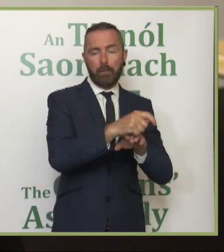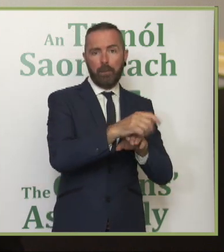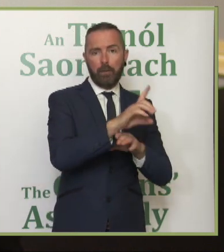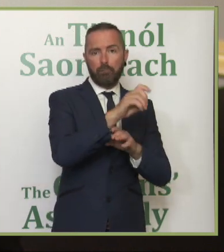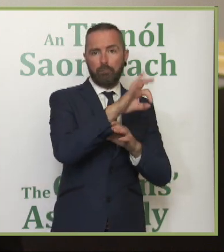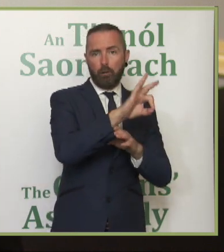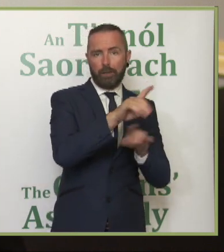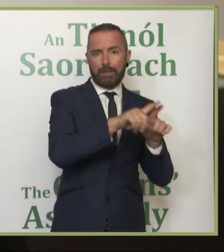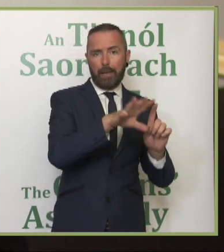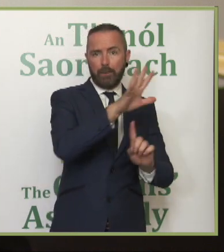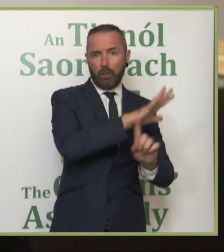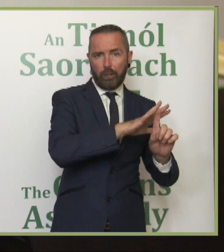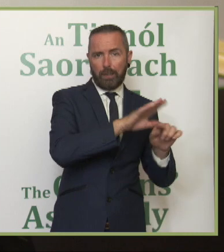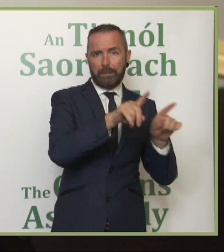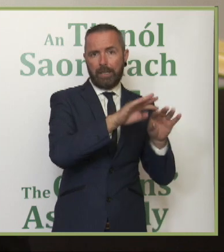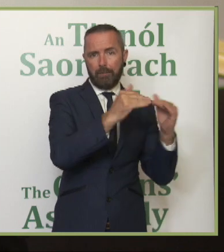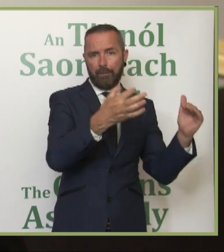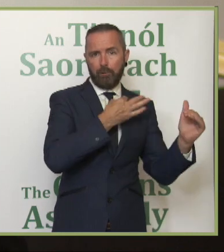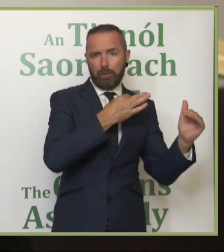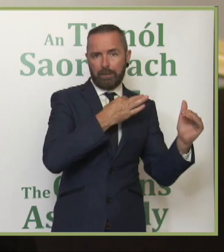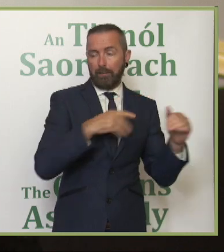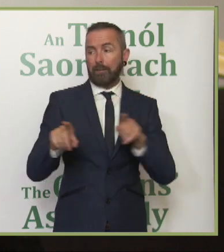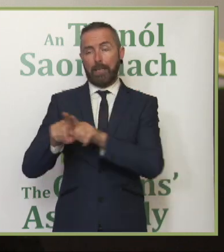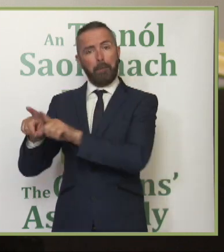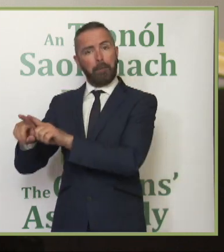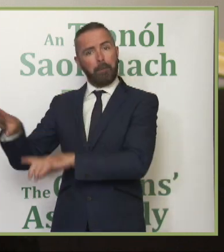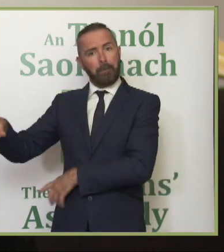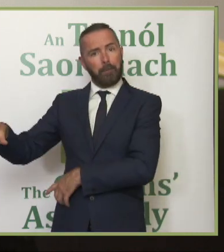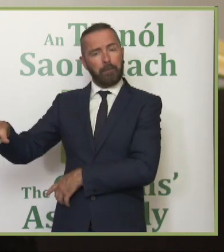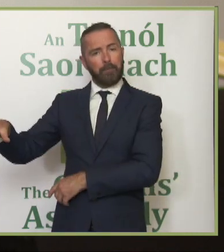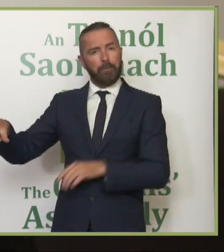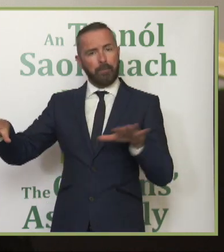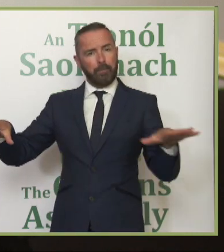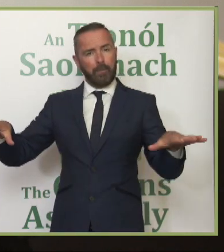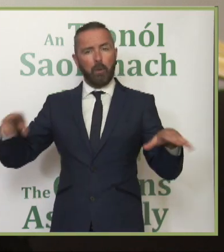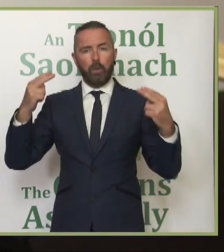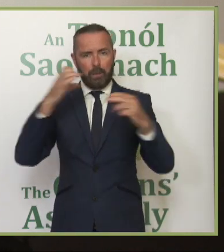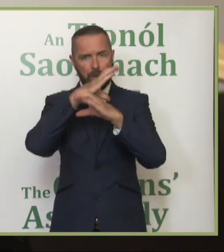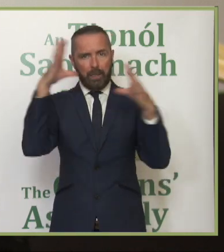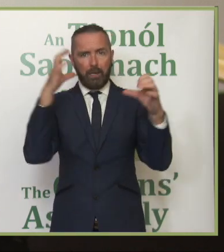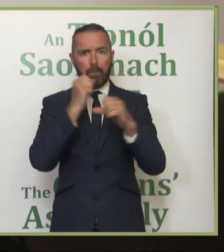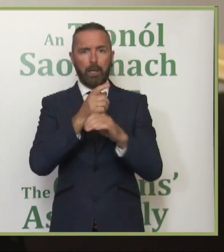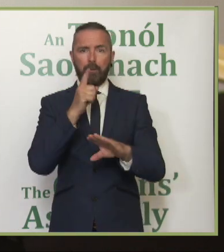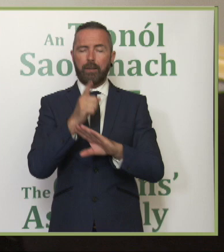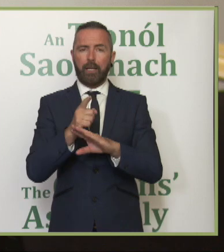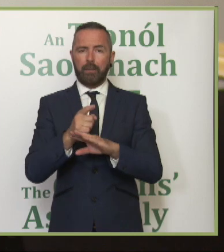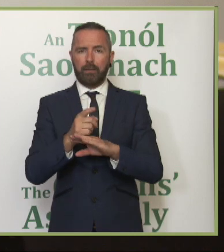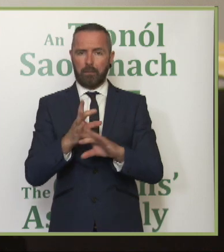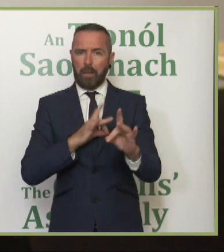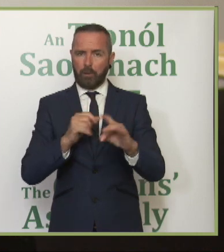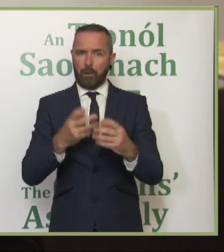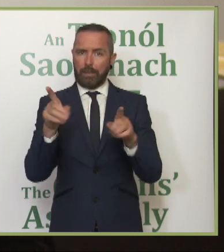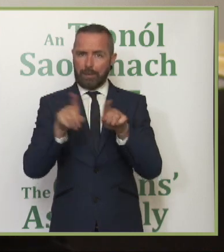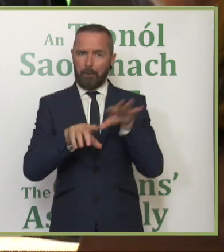the same level of risk or the same level of benefit to the person? So you'd have to be clear on your parameters of